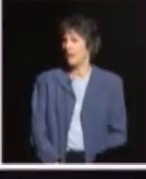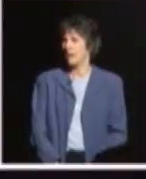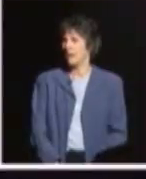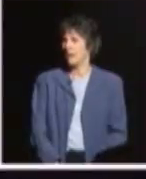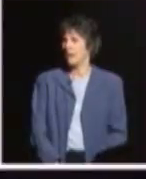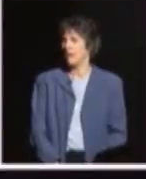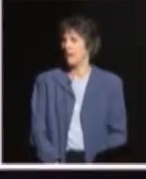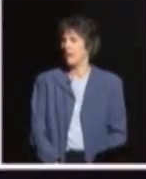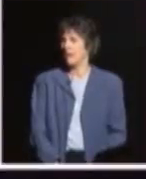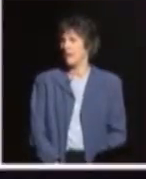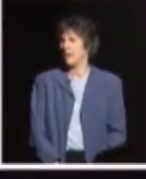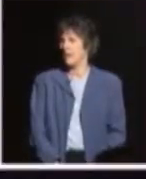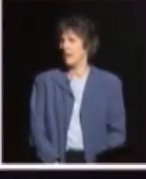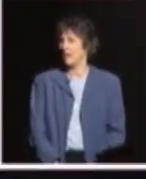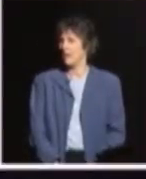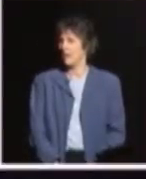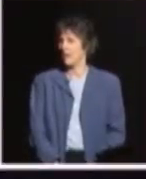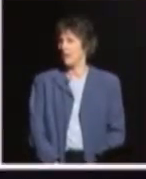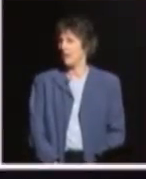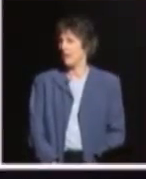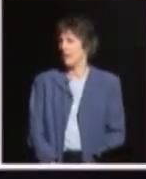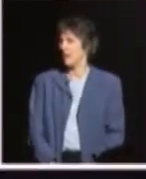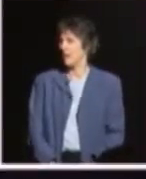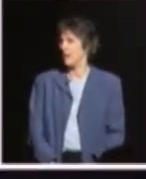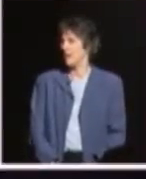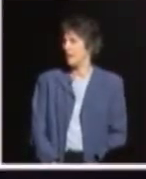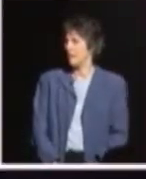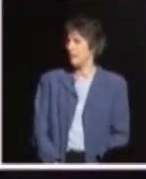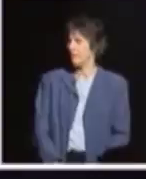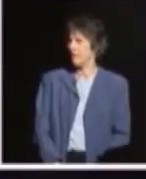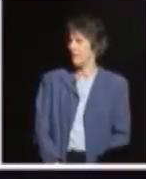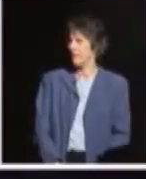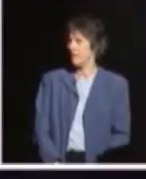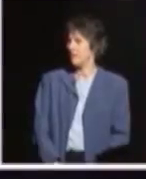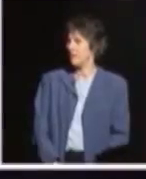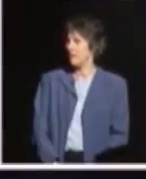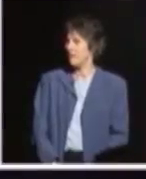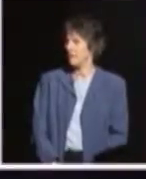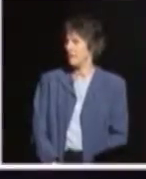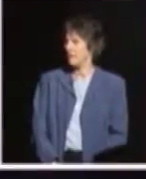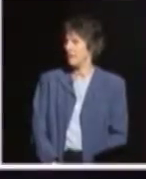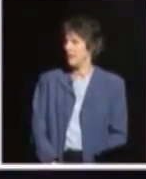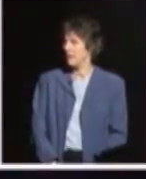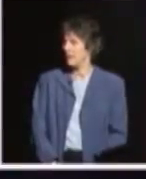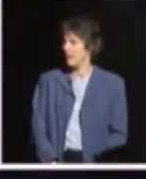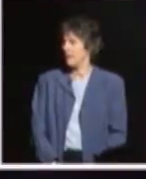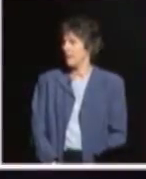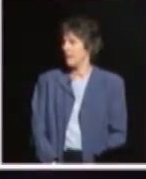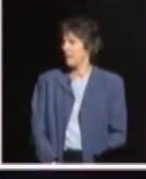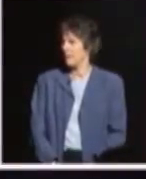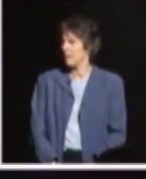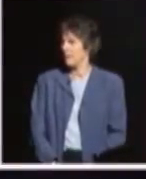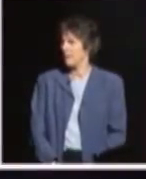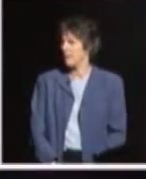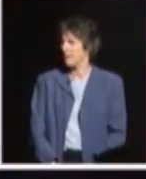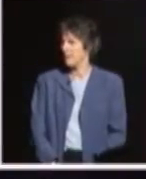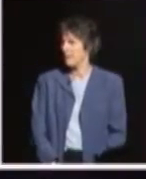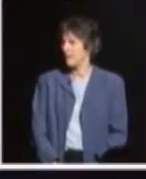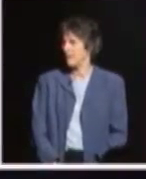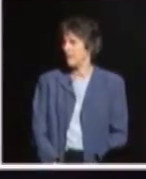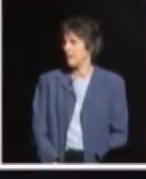were knowing what was going on? You know, years ago, that was how deaf and hard of hearing people lived. Now, today, we have